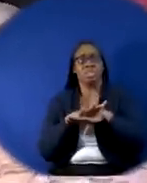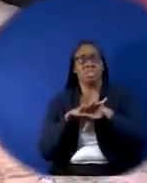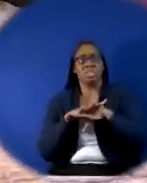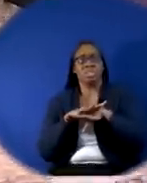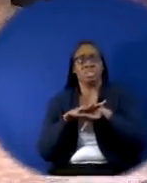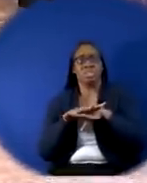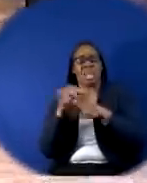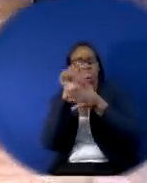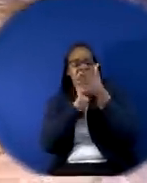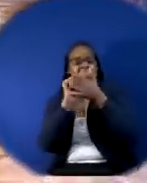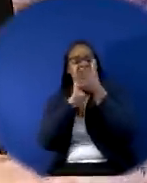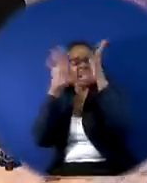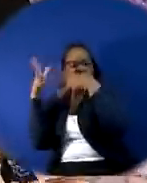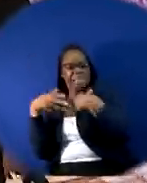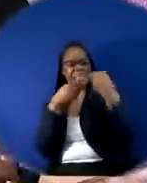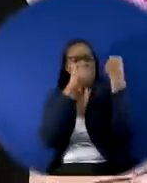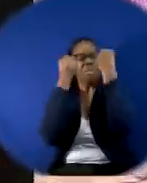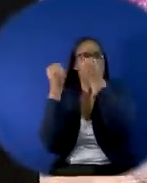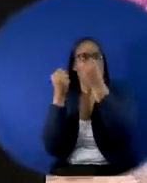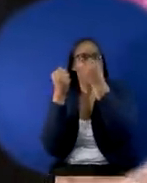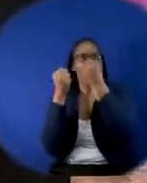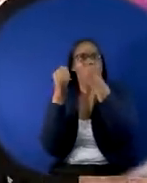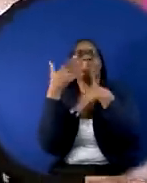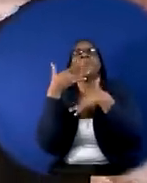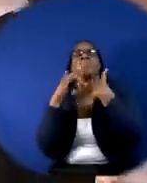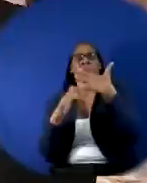purging, cleansing, powerful blood.